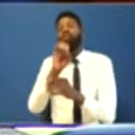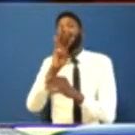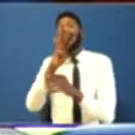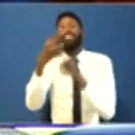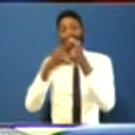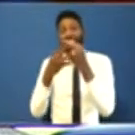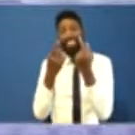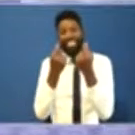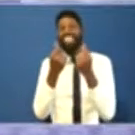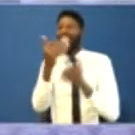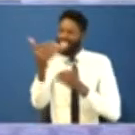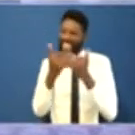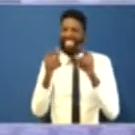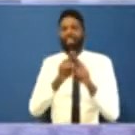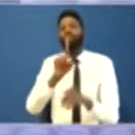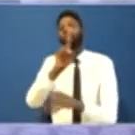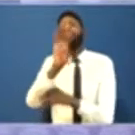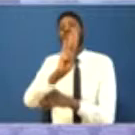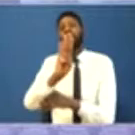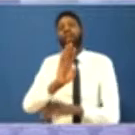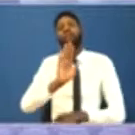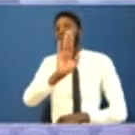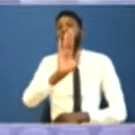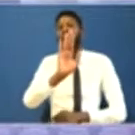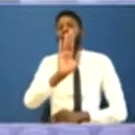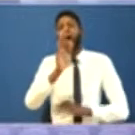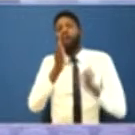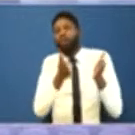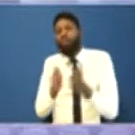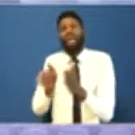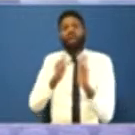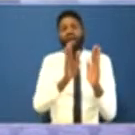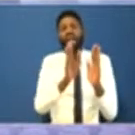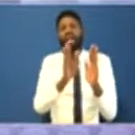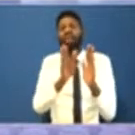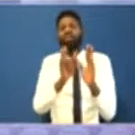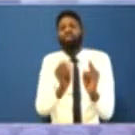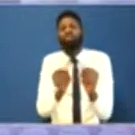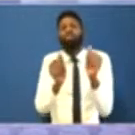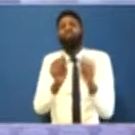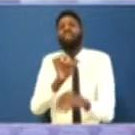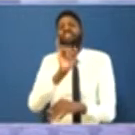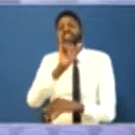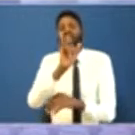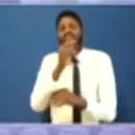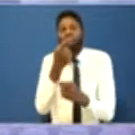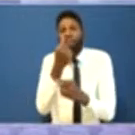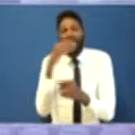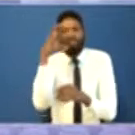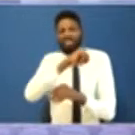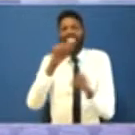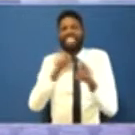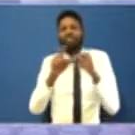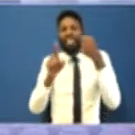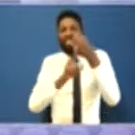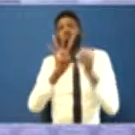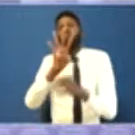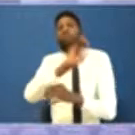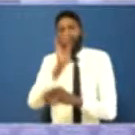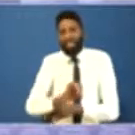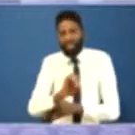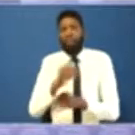shillings what's your approach in terms of addressing this deficit which is only 64 percent of the required hundred